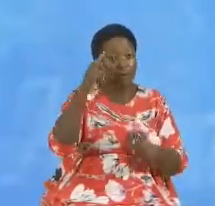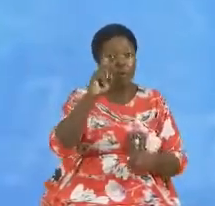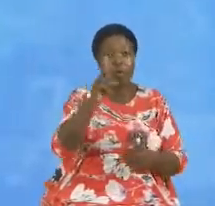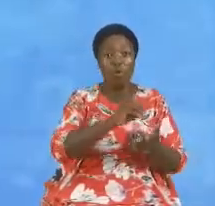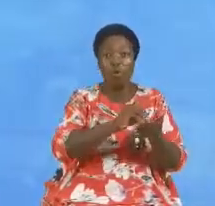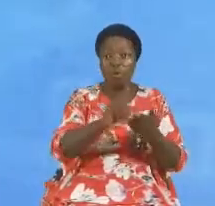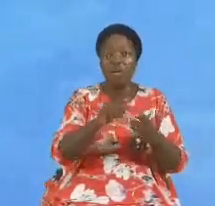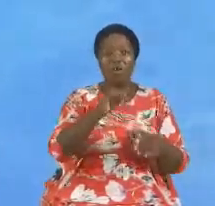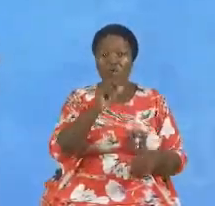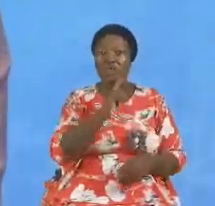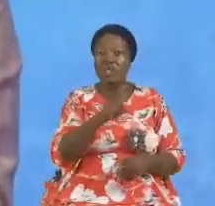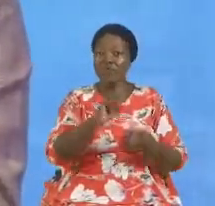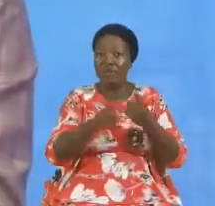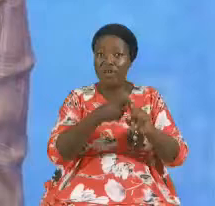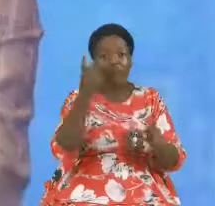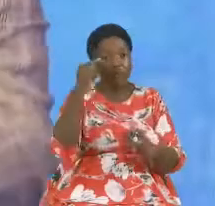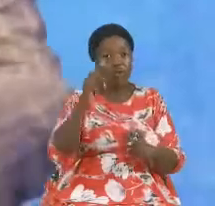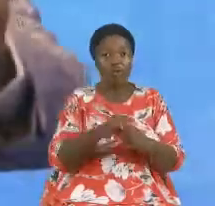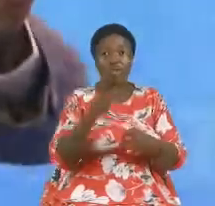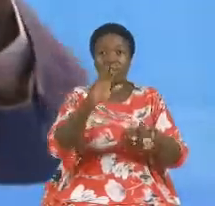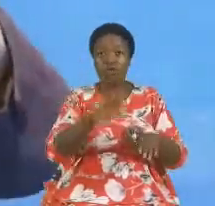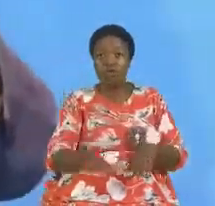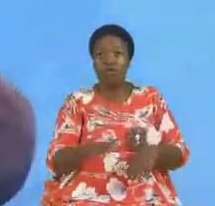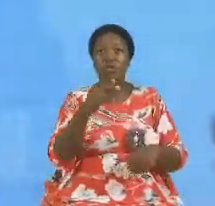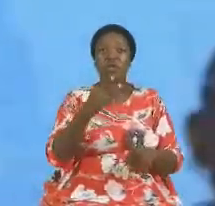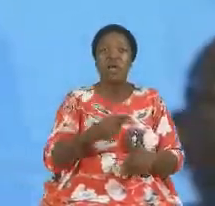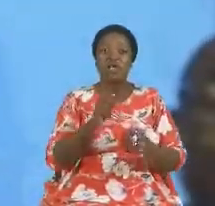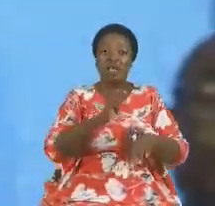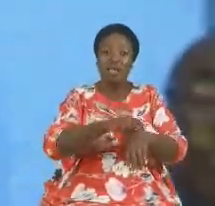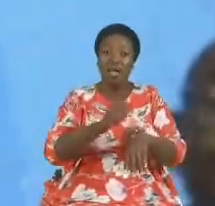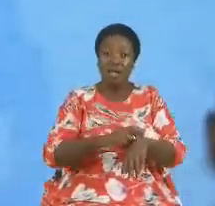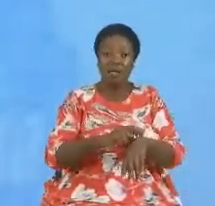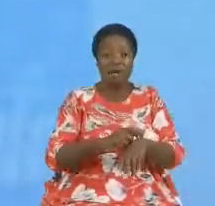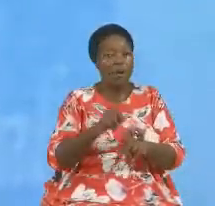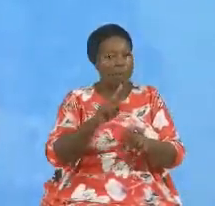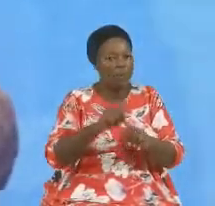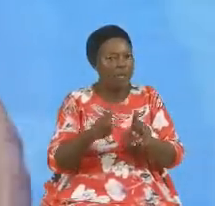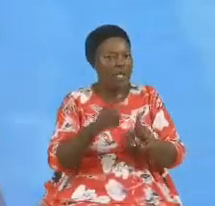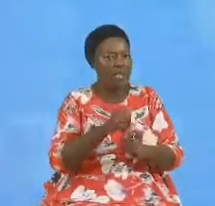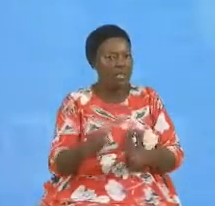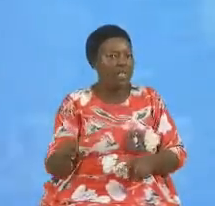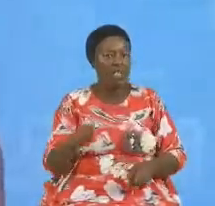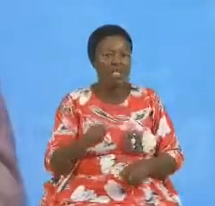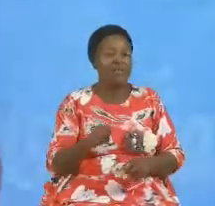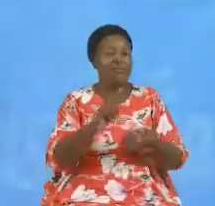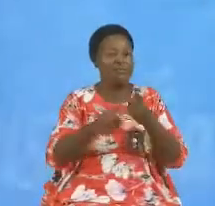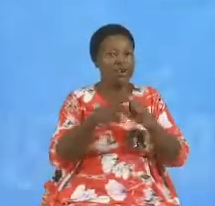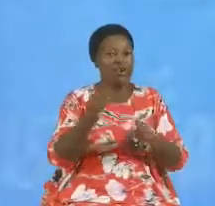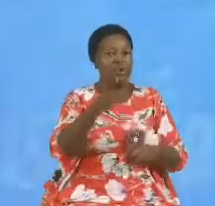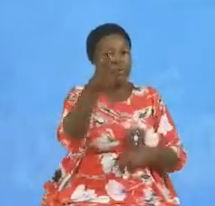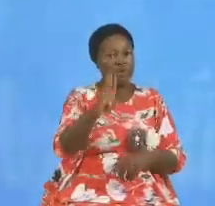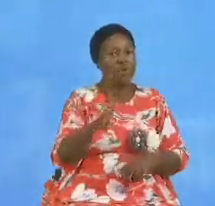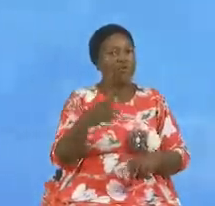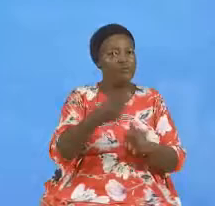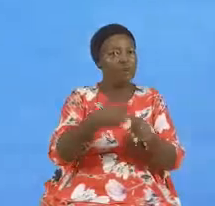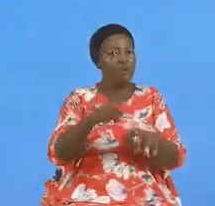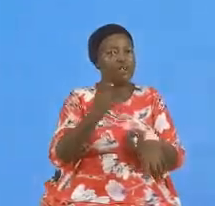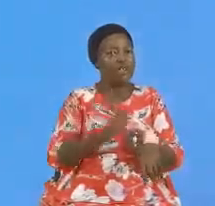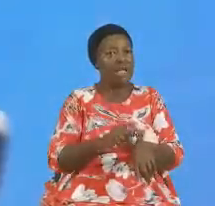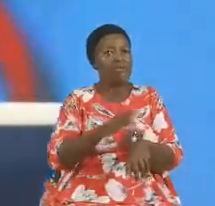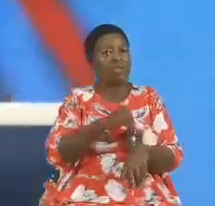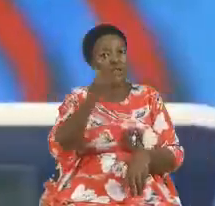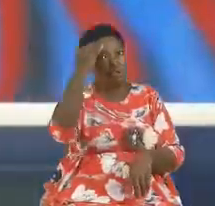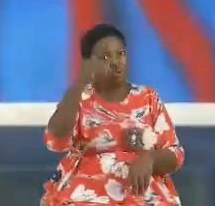day, a friend for 1 week, not a friend for just a short period of time, a friend